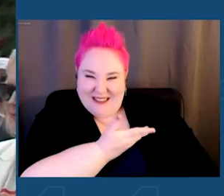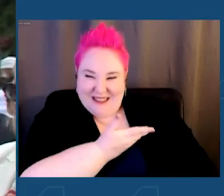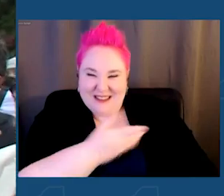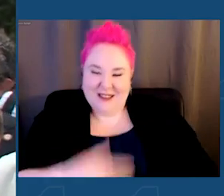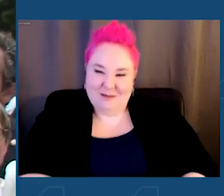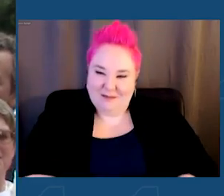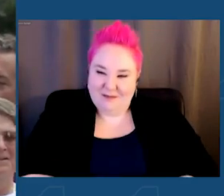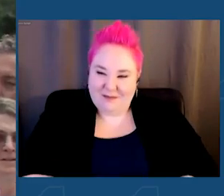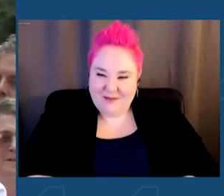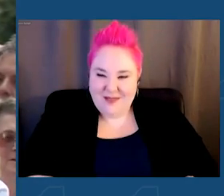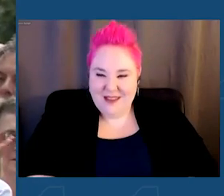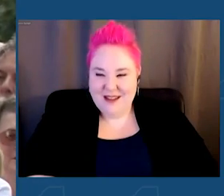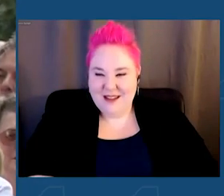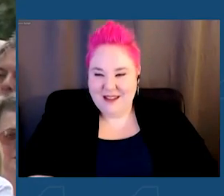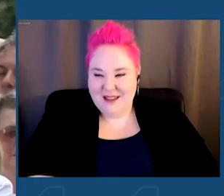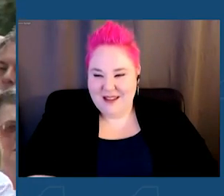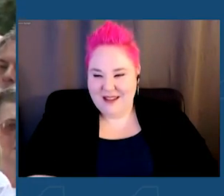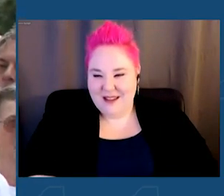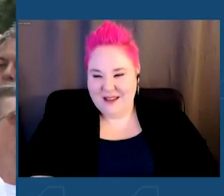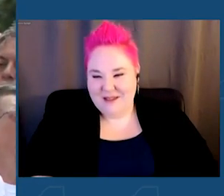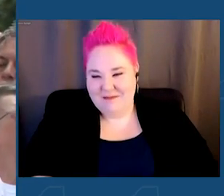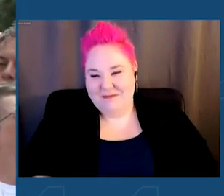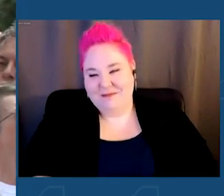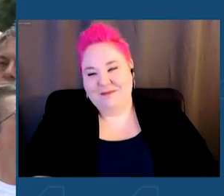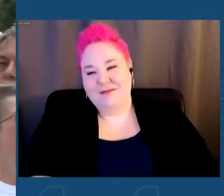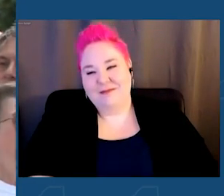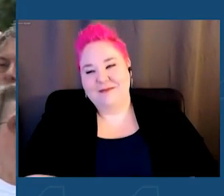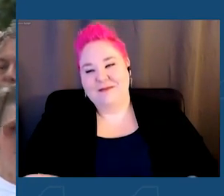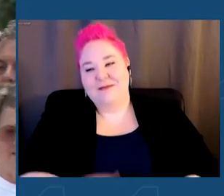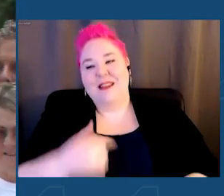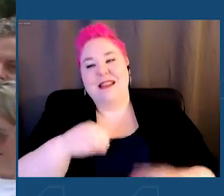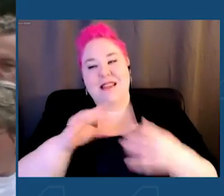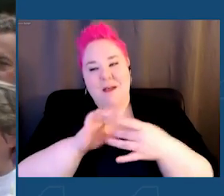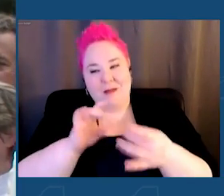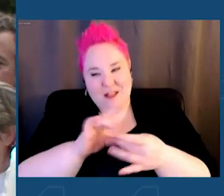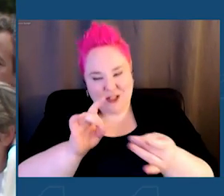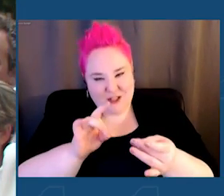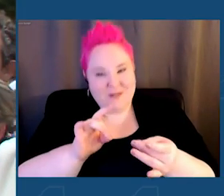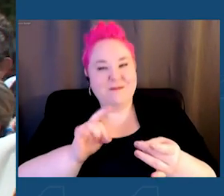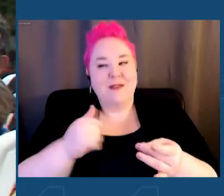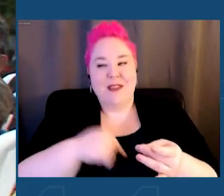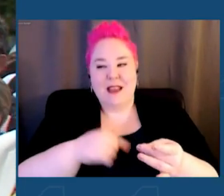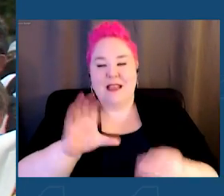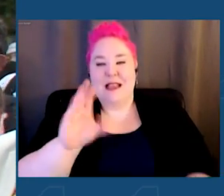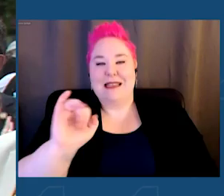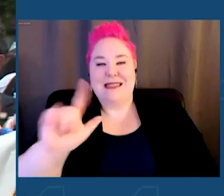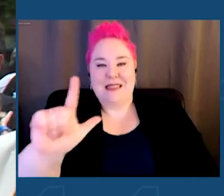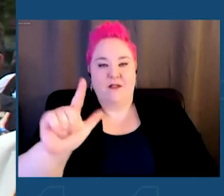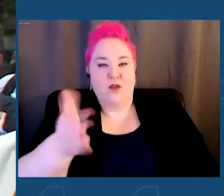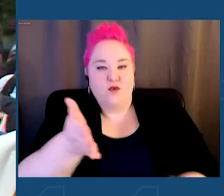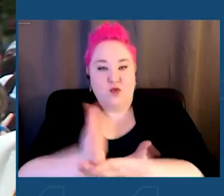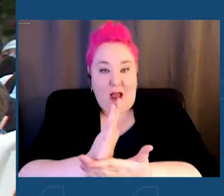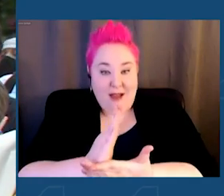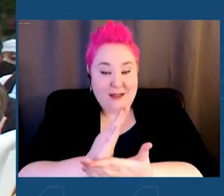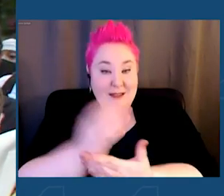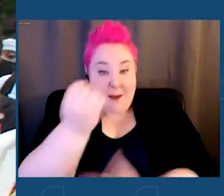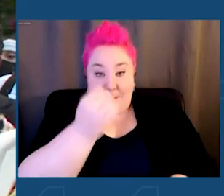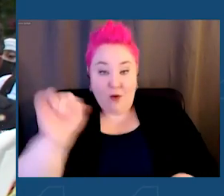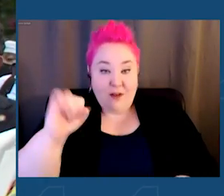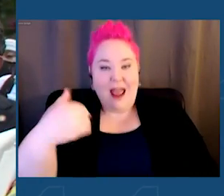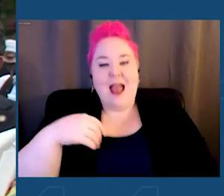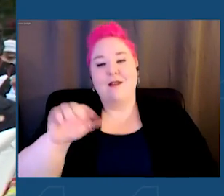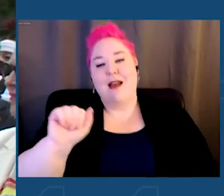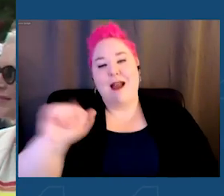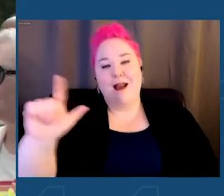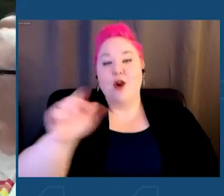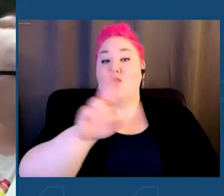darling. Beautiful, beautiful. And as I mentioned, this is a civil rights movement, and to have Reverend Al Sharpton